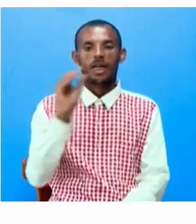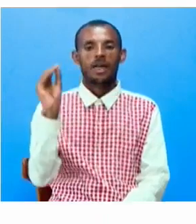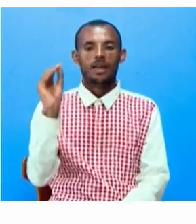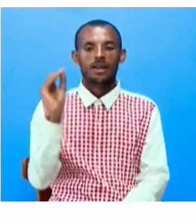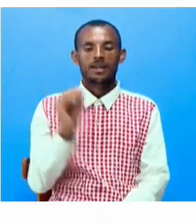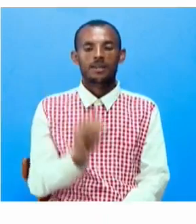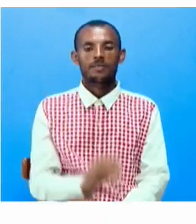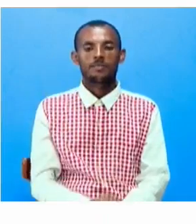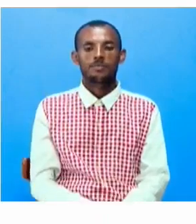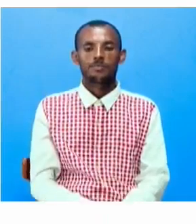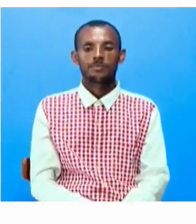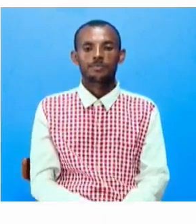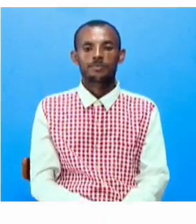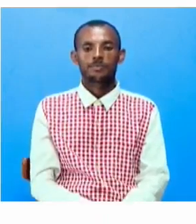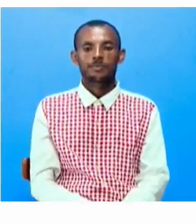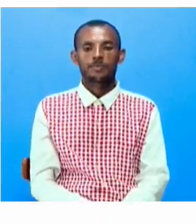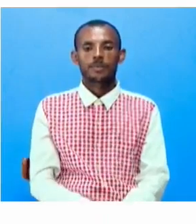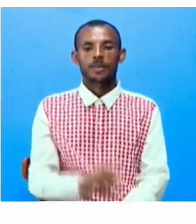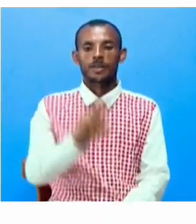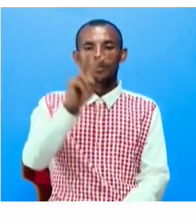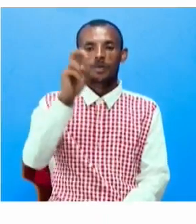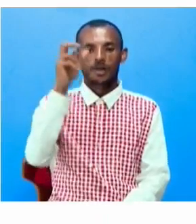and